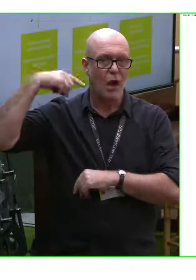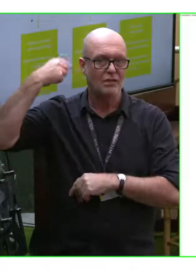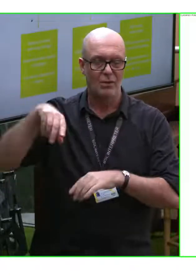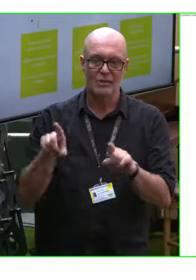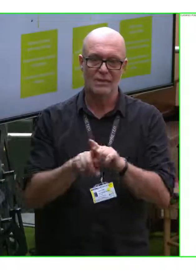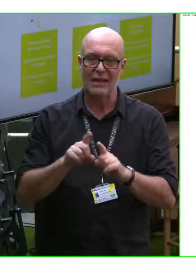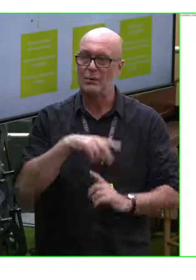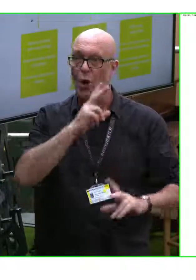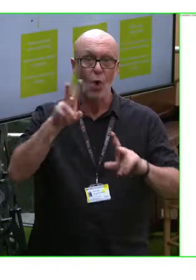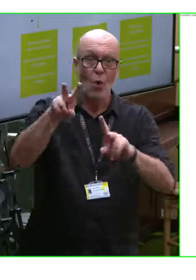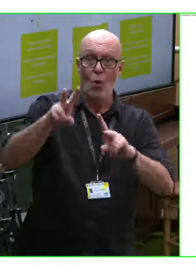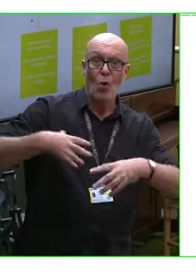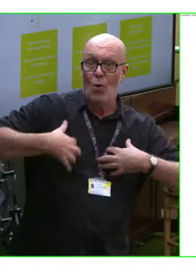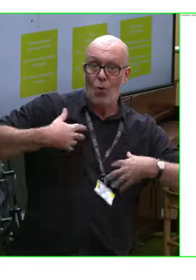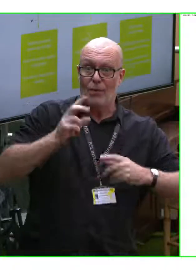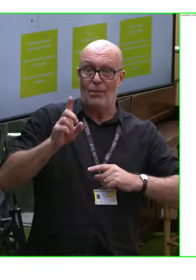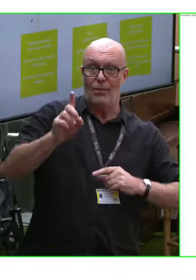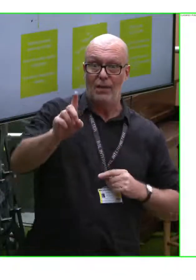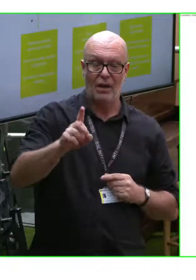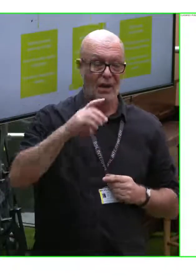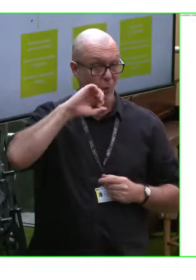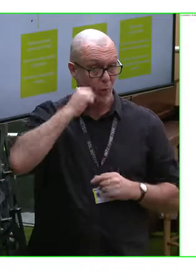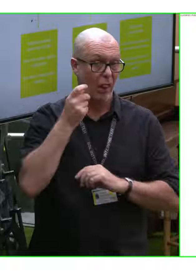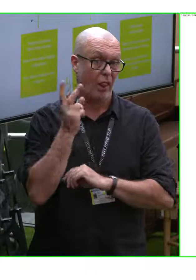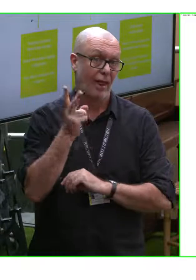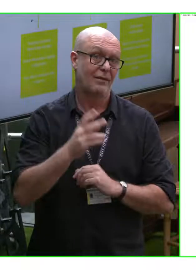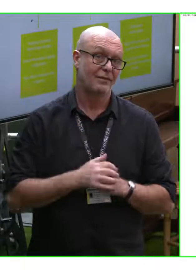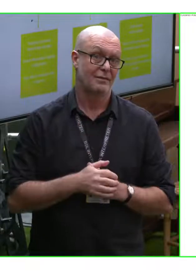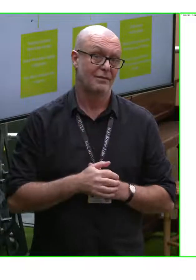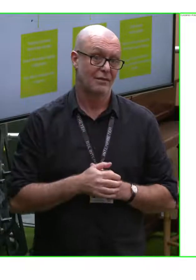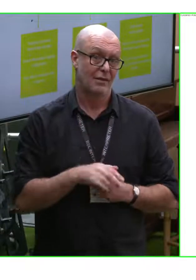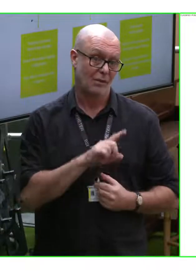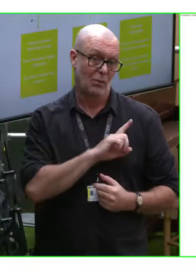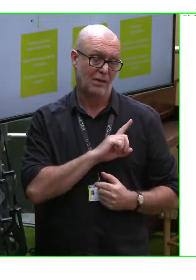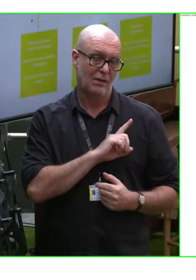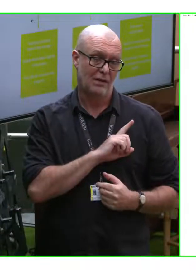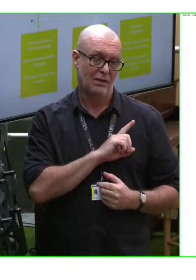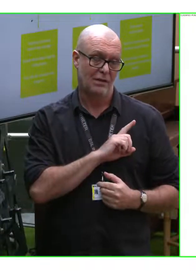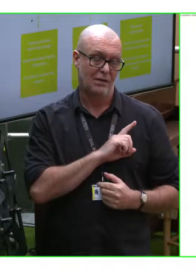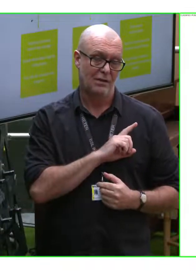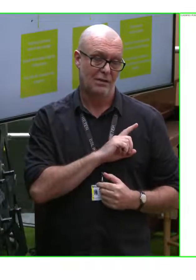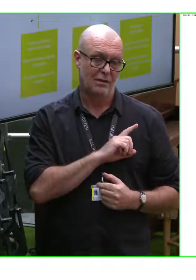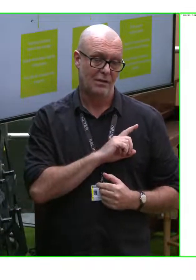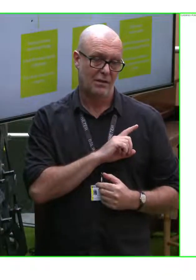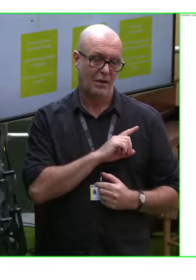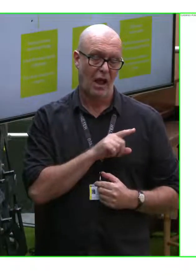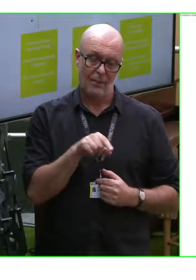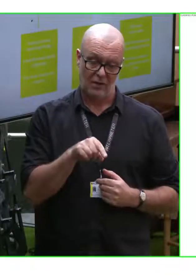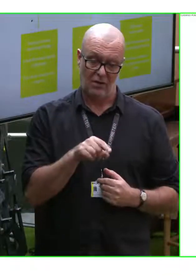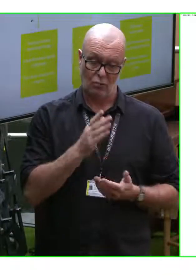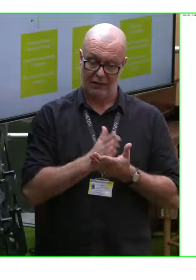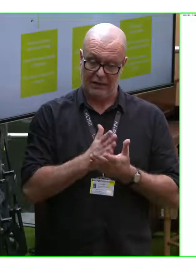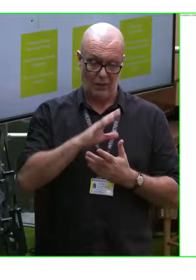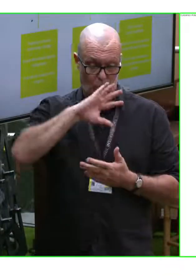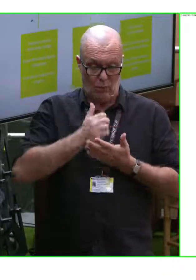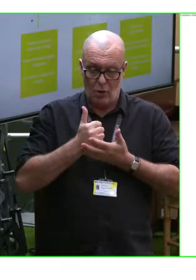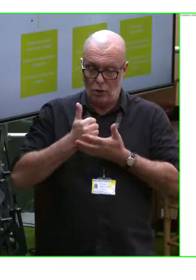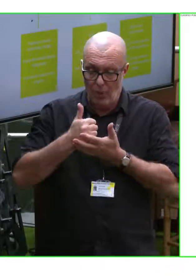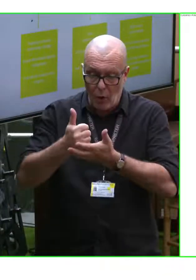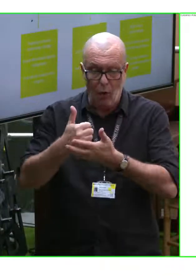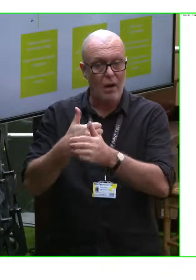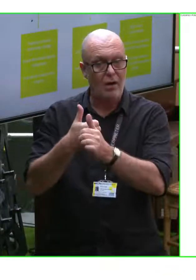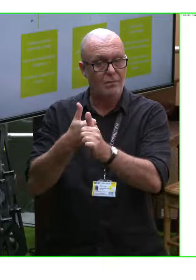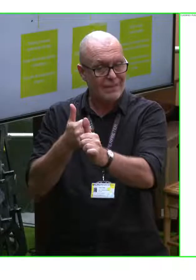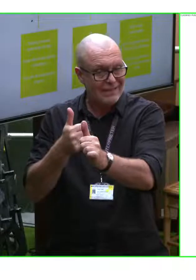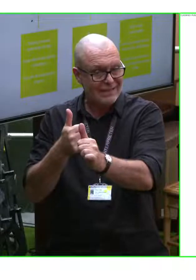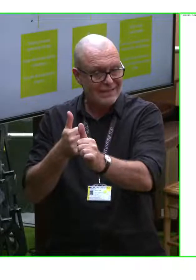was just crazy, but I've done it, and I will do it again. Because what do we bring? We are going to support businesses, whether you're